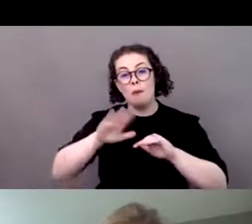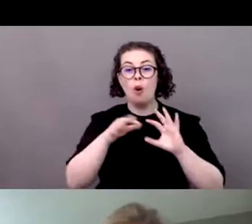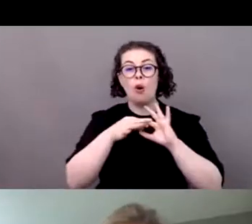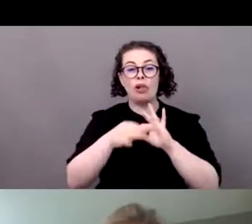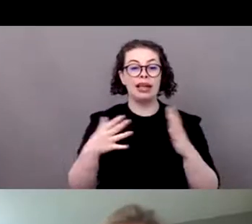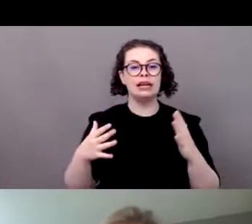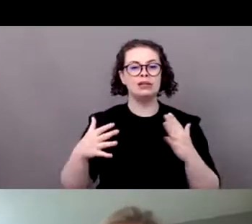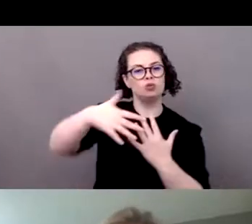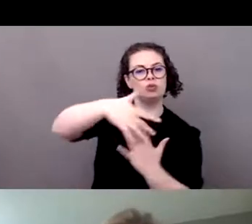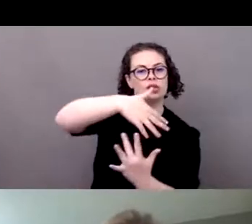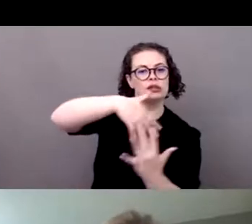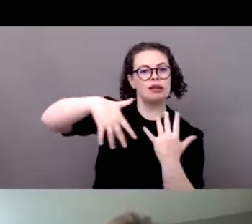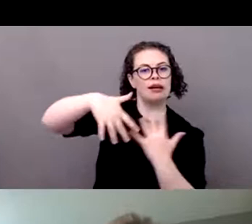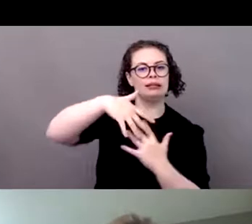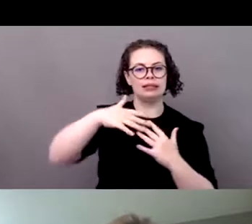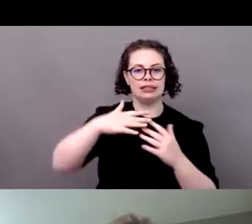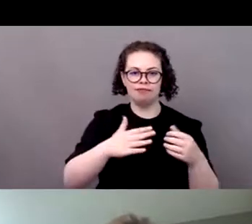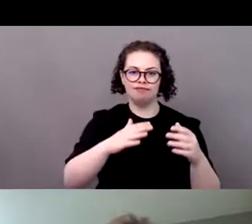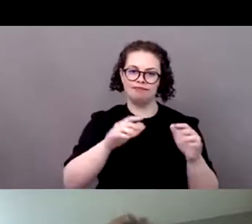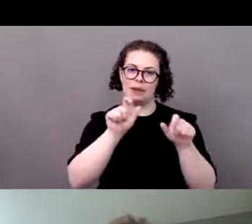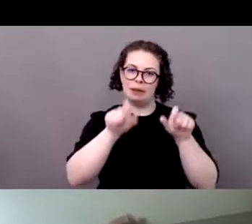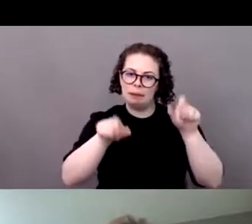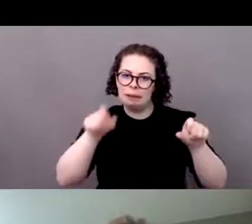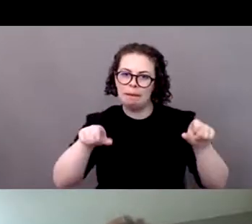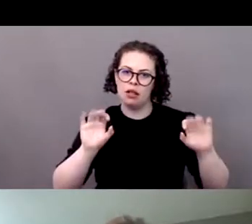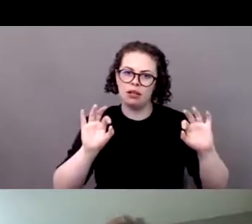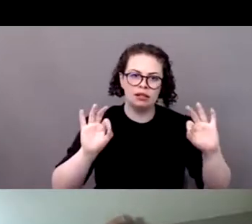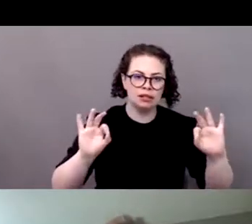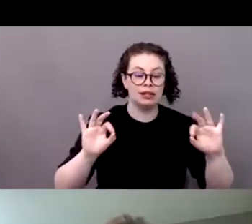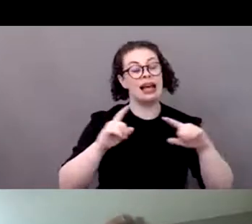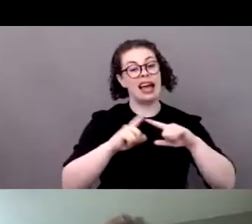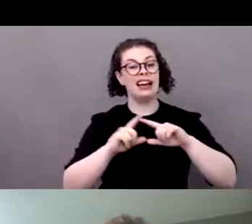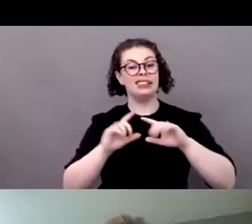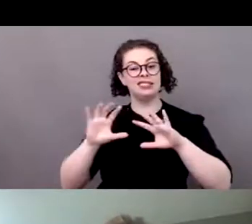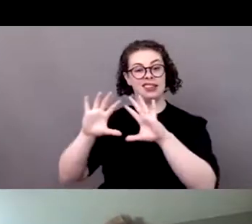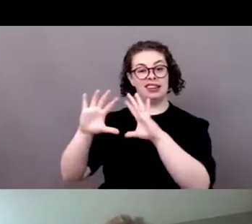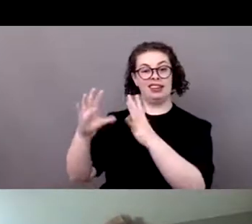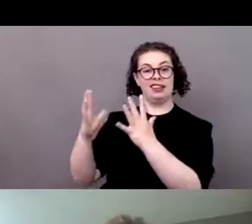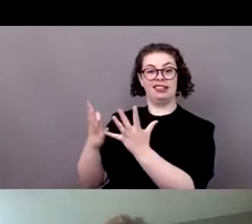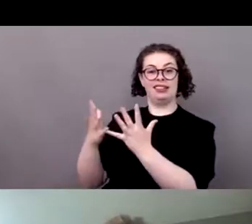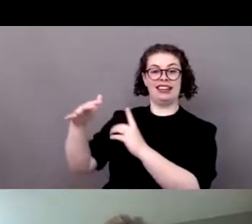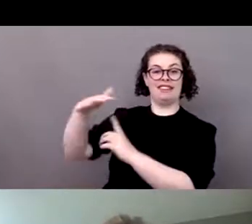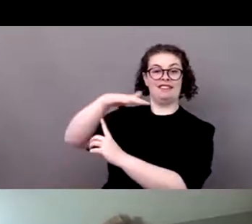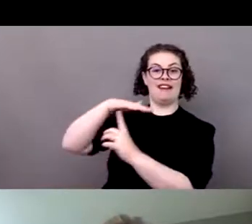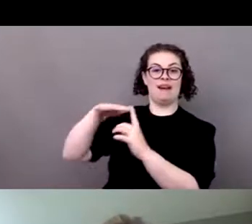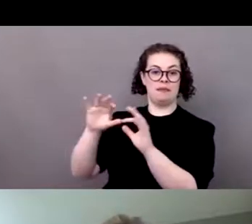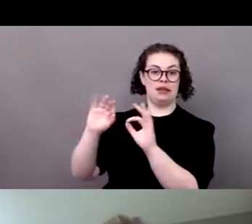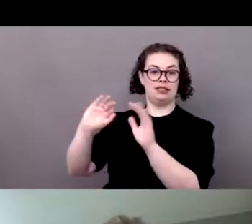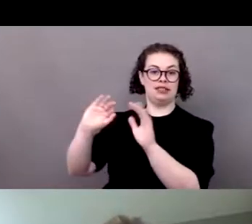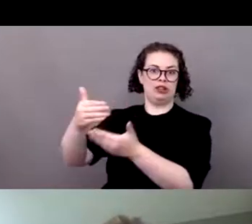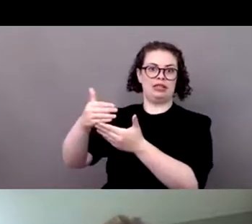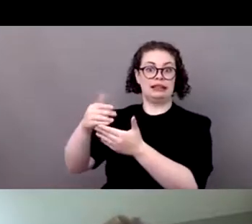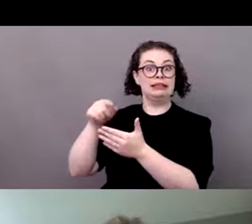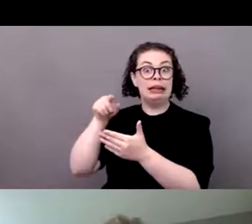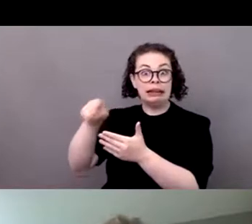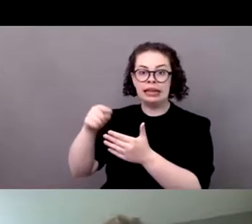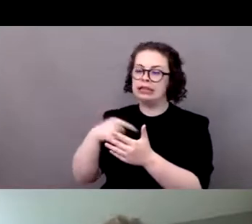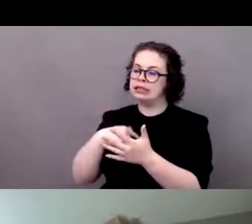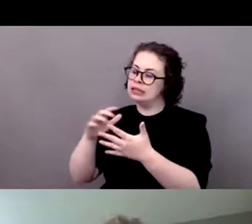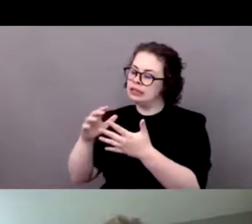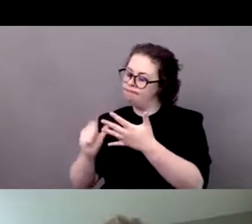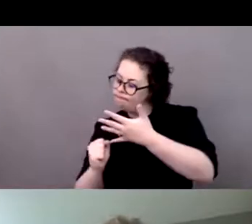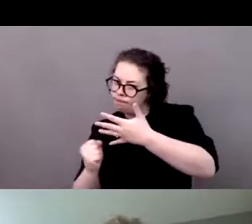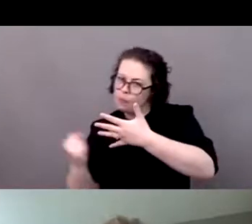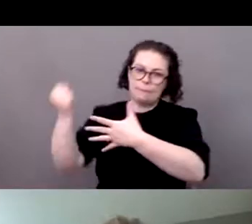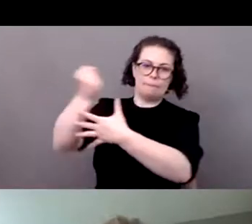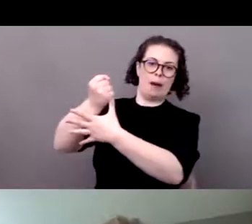issues, and the protection of environment, which is the topic of today's meeting, is one of our main